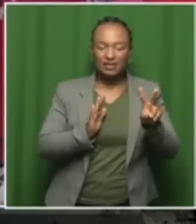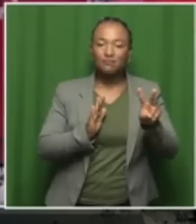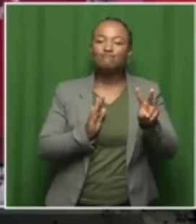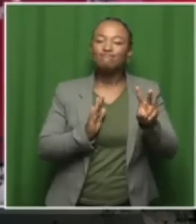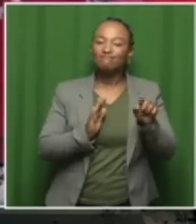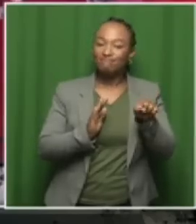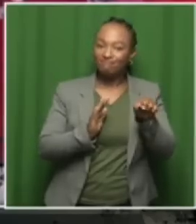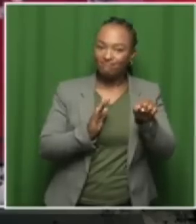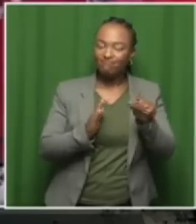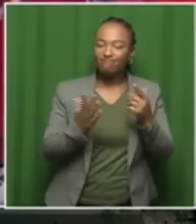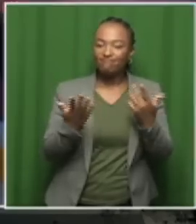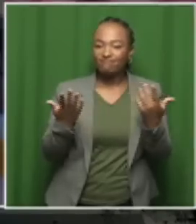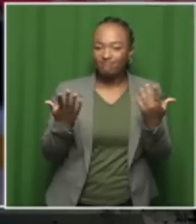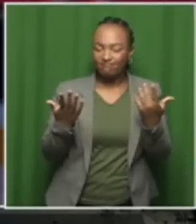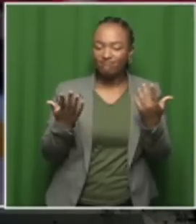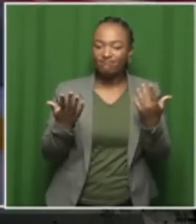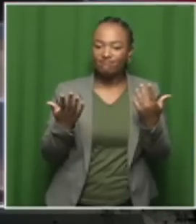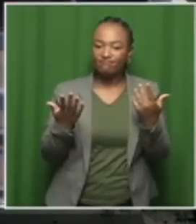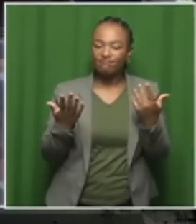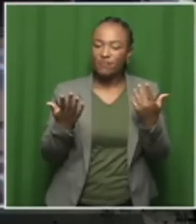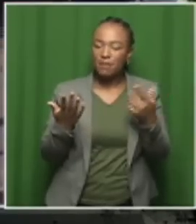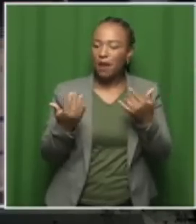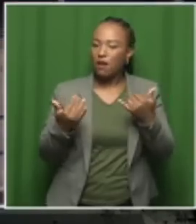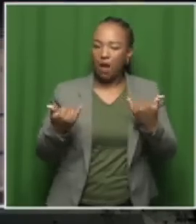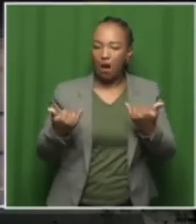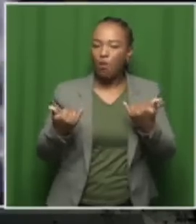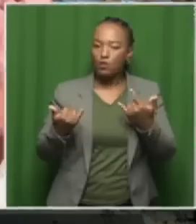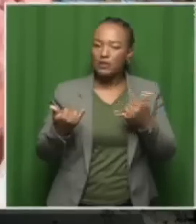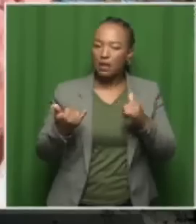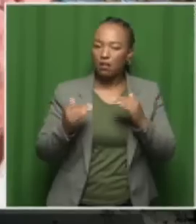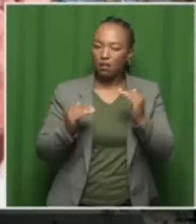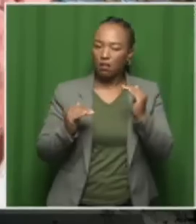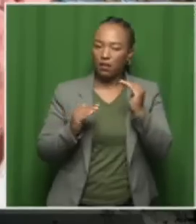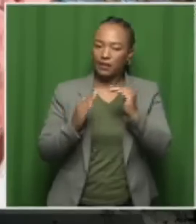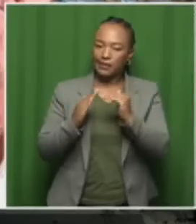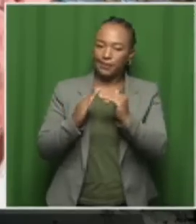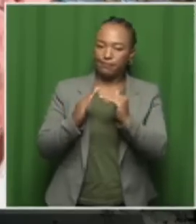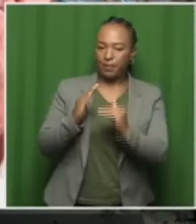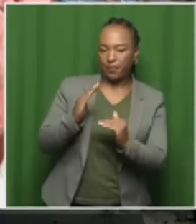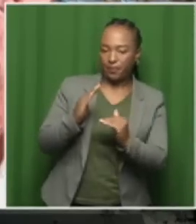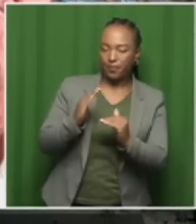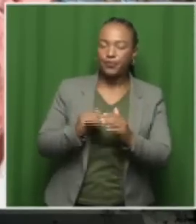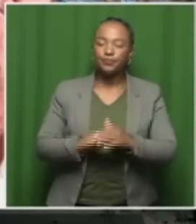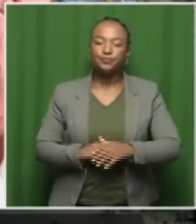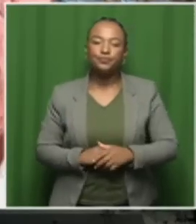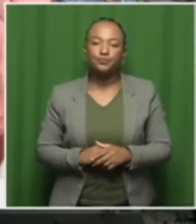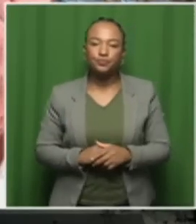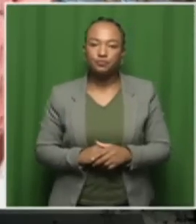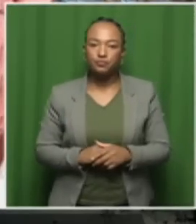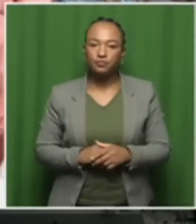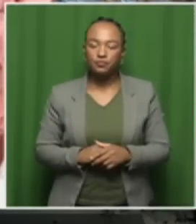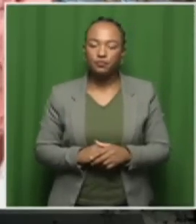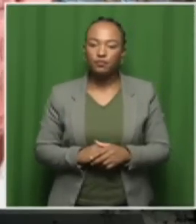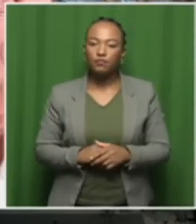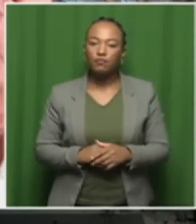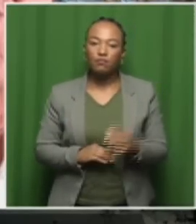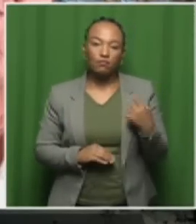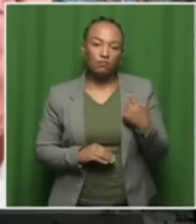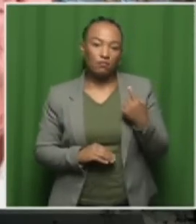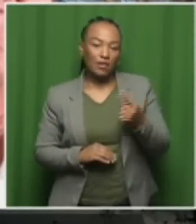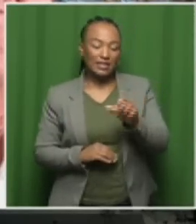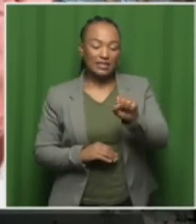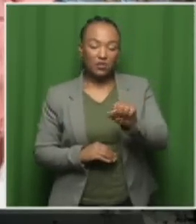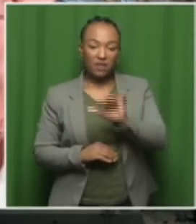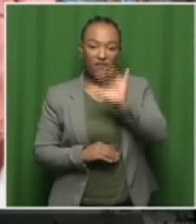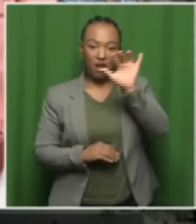to that currently either. And Dr. Jammine, just looking at South Africa's economy or how it has performed